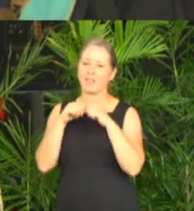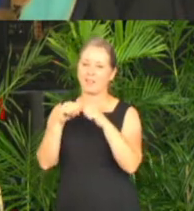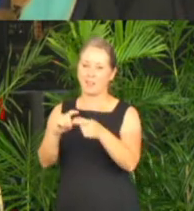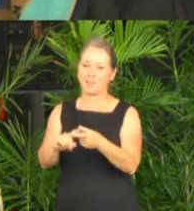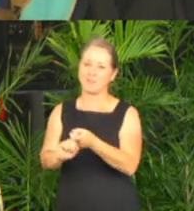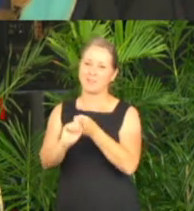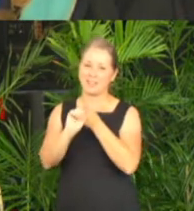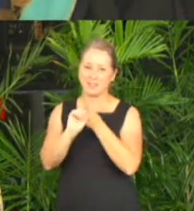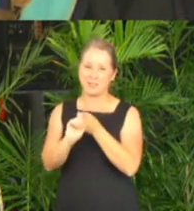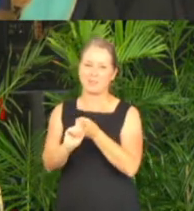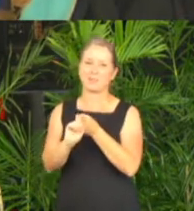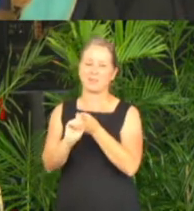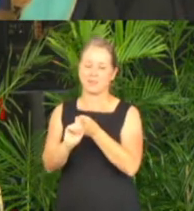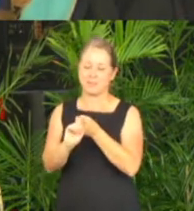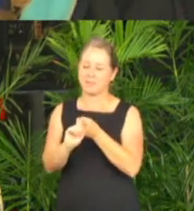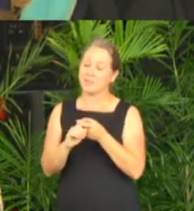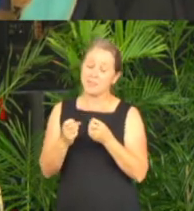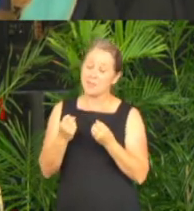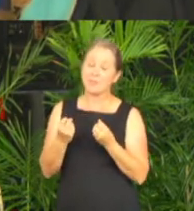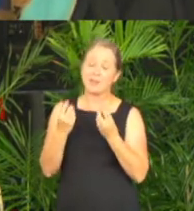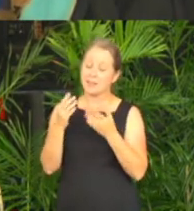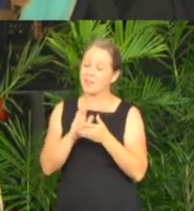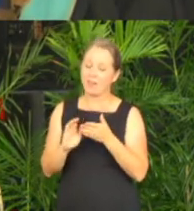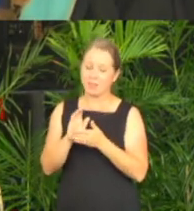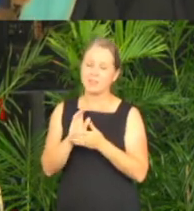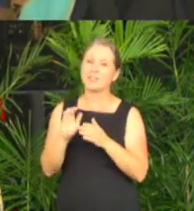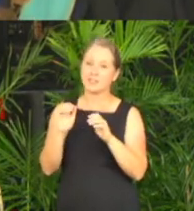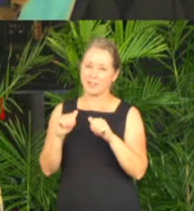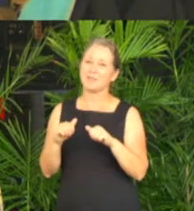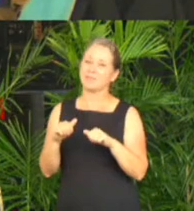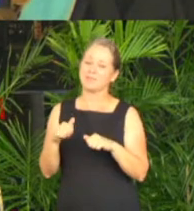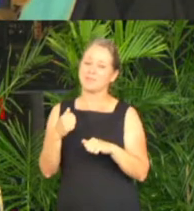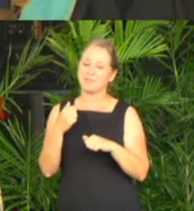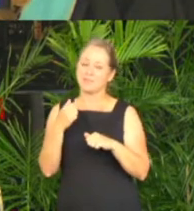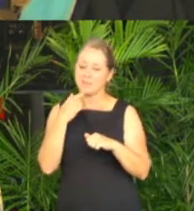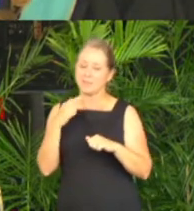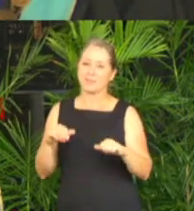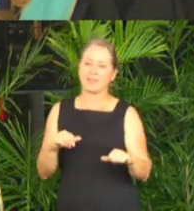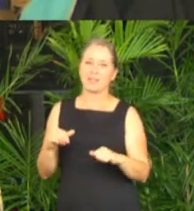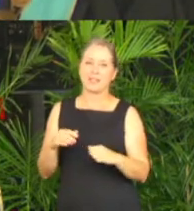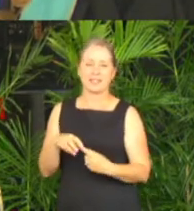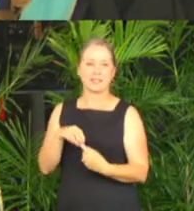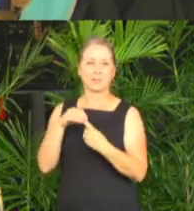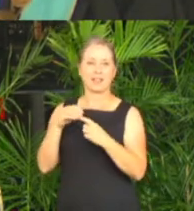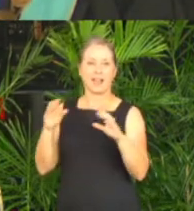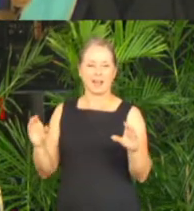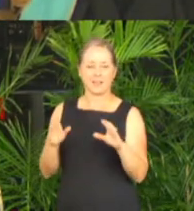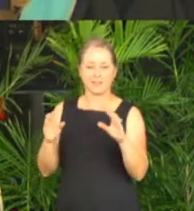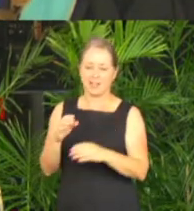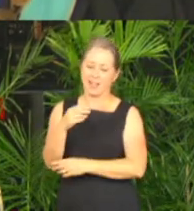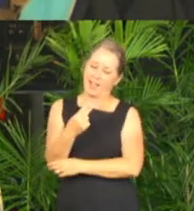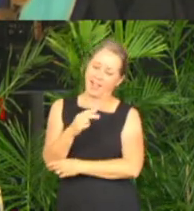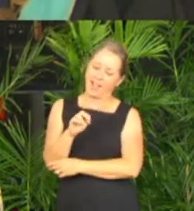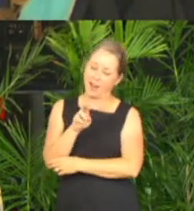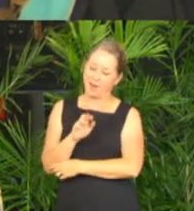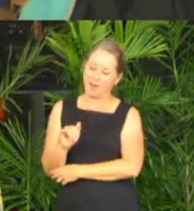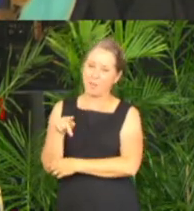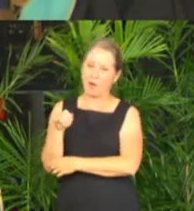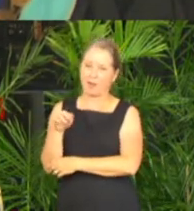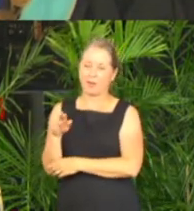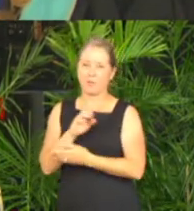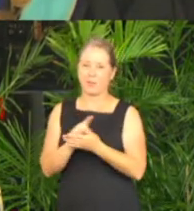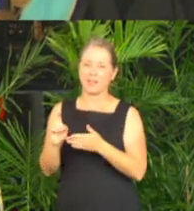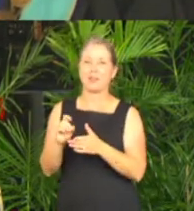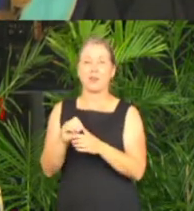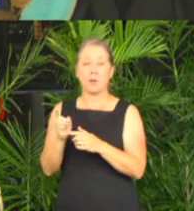friendships. Not many colleges are able to boast about exceptional activities like Harry Potter Week, where the dining hall